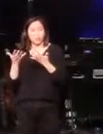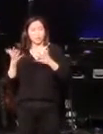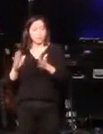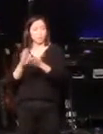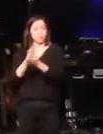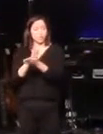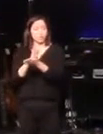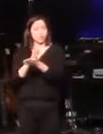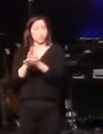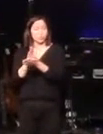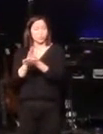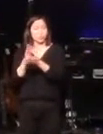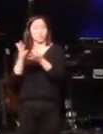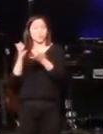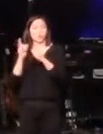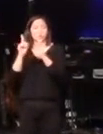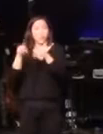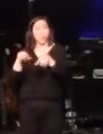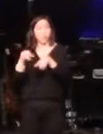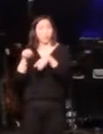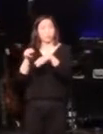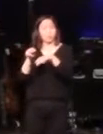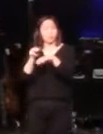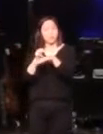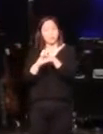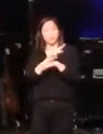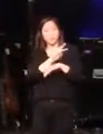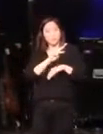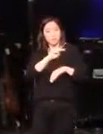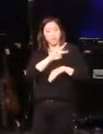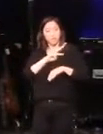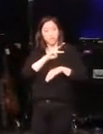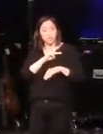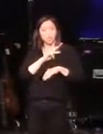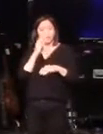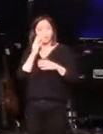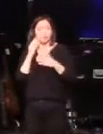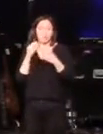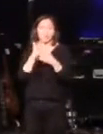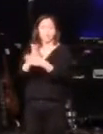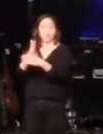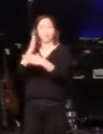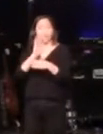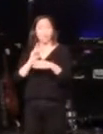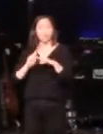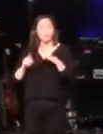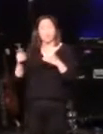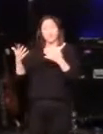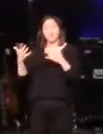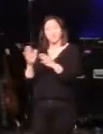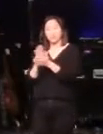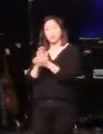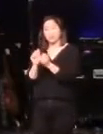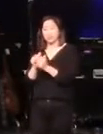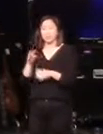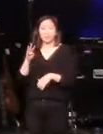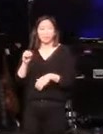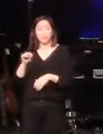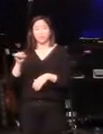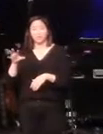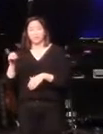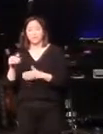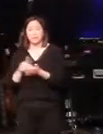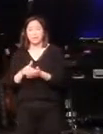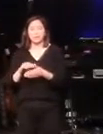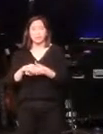in debt, and they can't go on the mission field until that debt's paid. And by the time that debt's paid off, they've already got themselves a family and